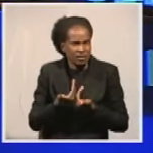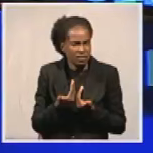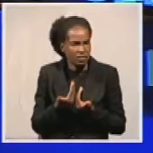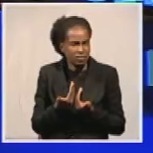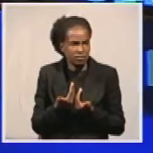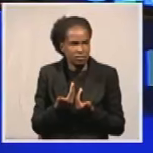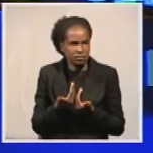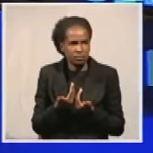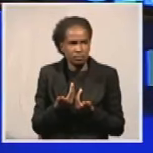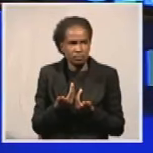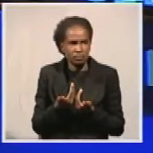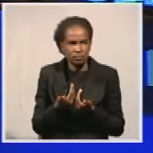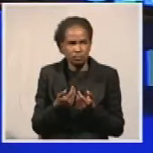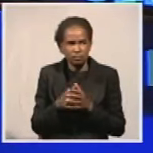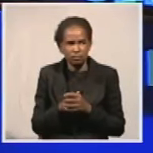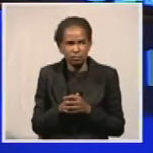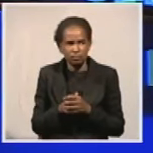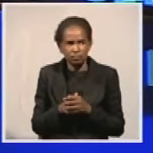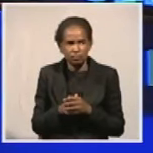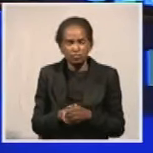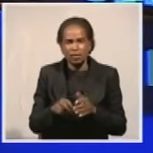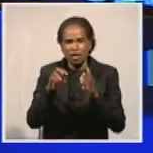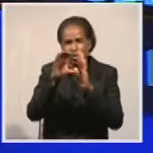it's called Grundnorm. Mm.